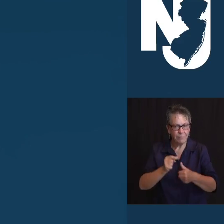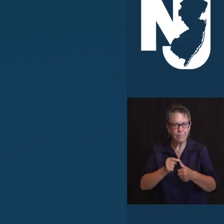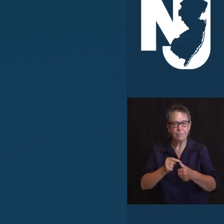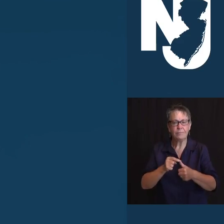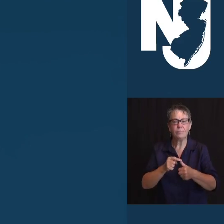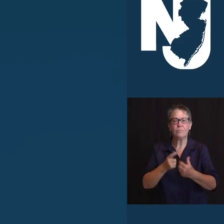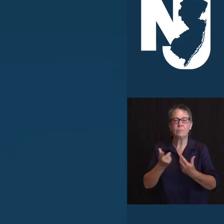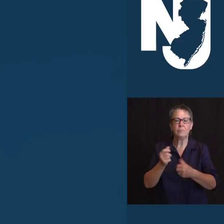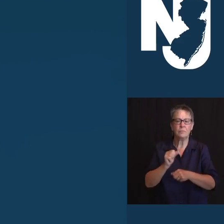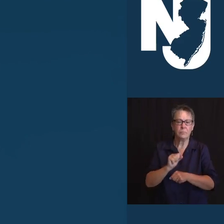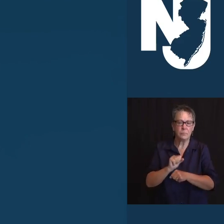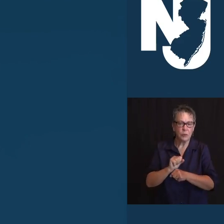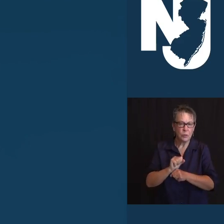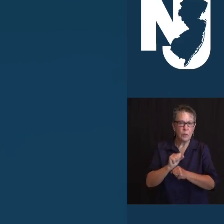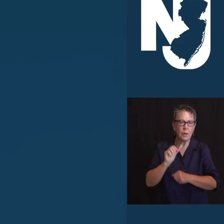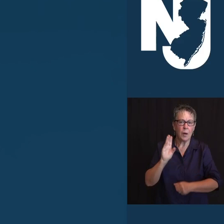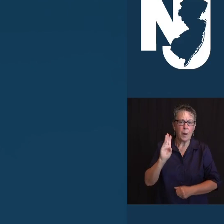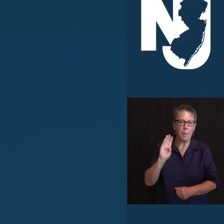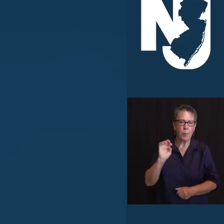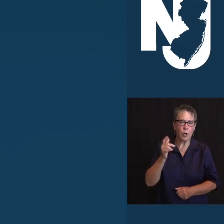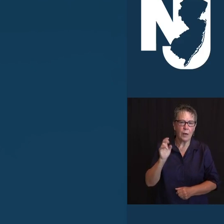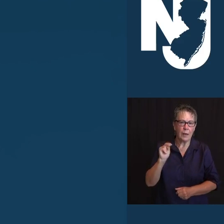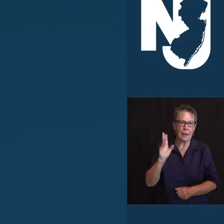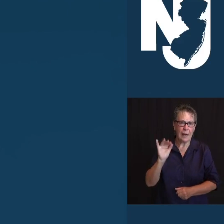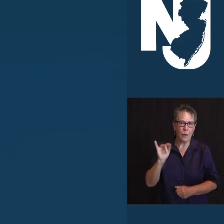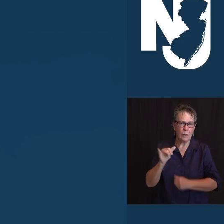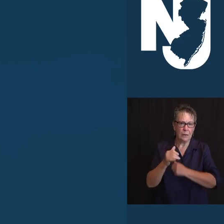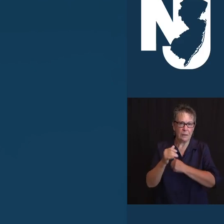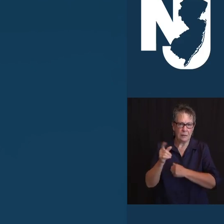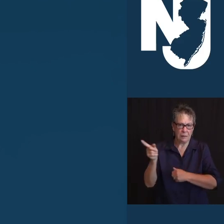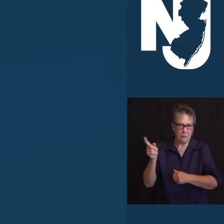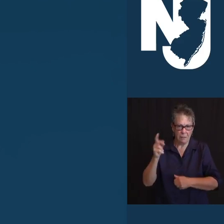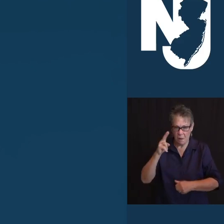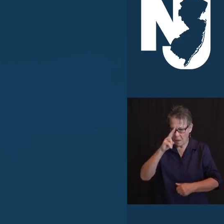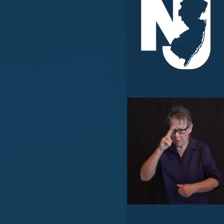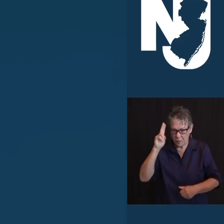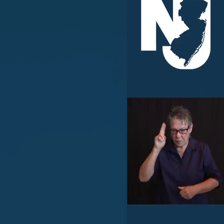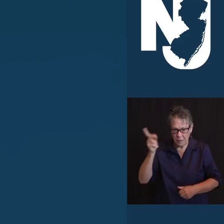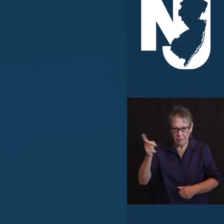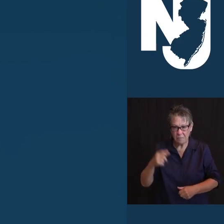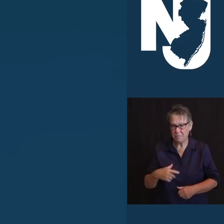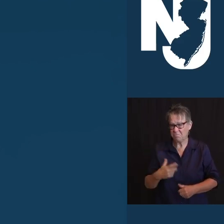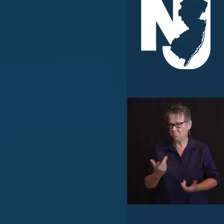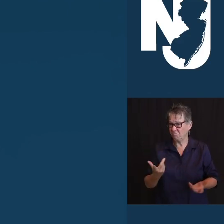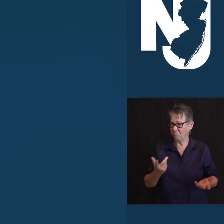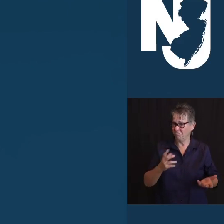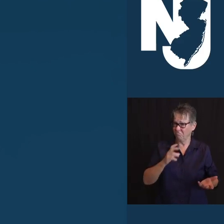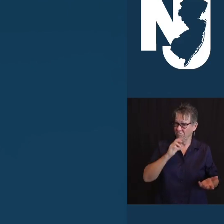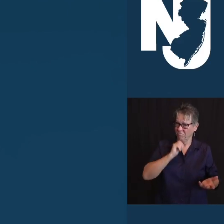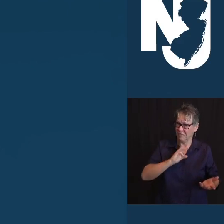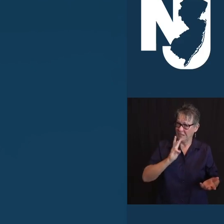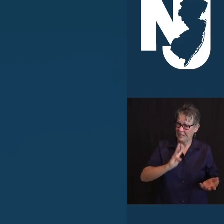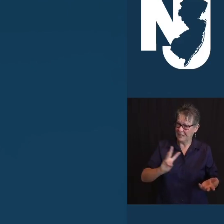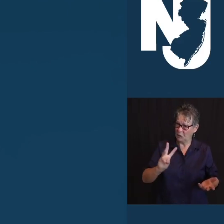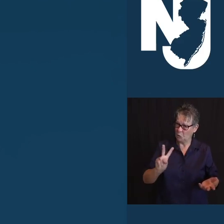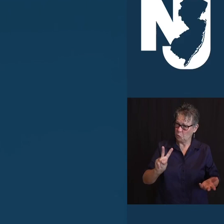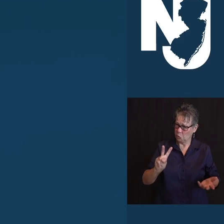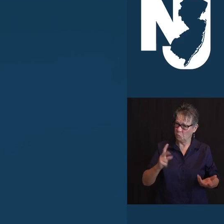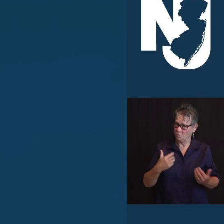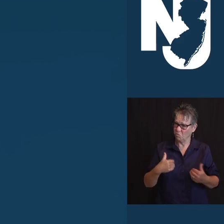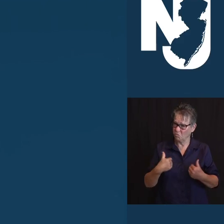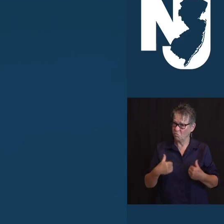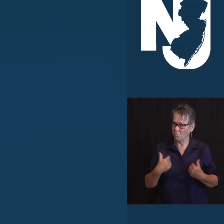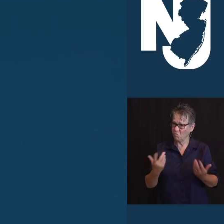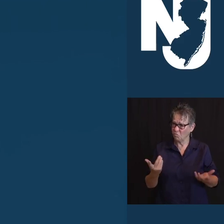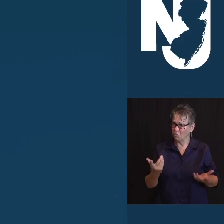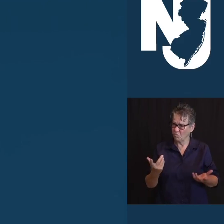in Bergen County. And Dr. Ferraris was only 62 years old. He was a proud native of the Philippines,